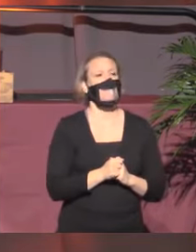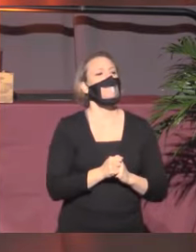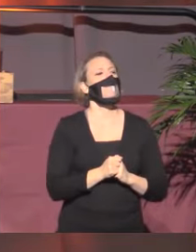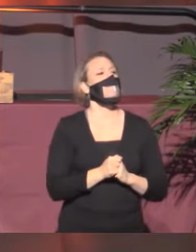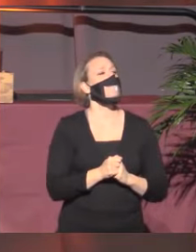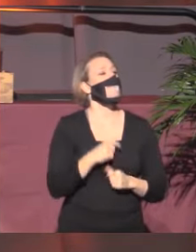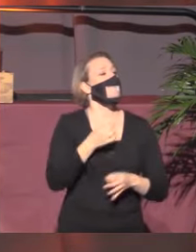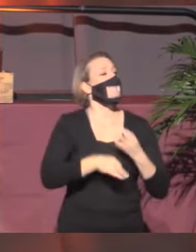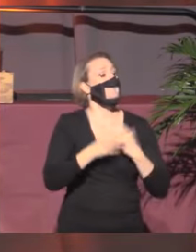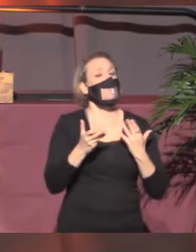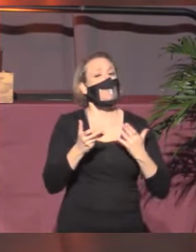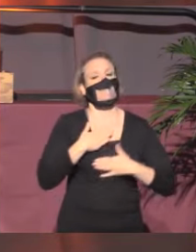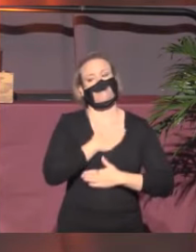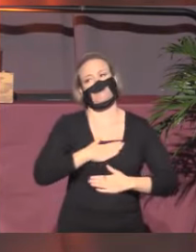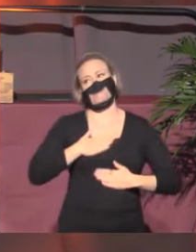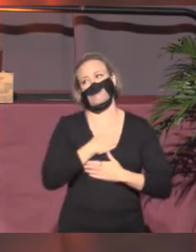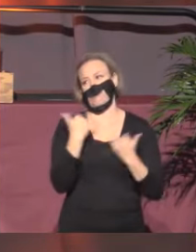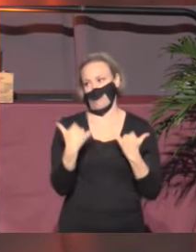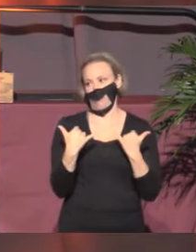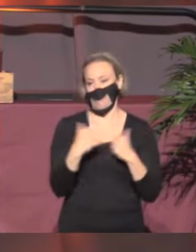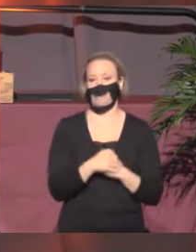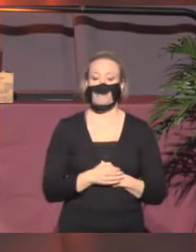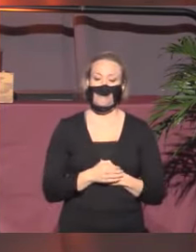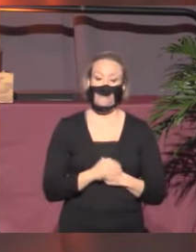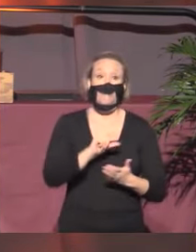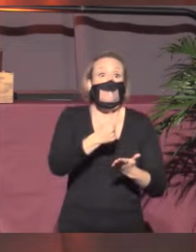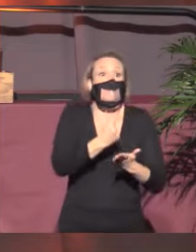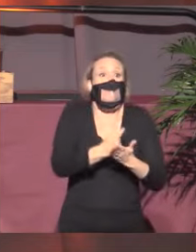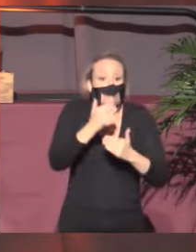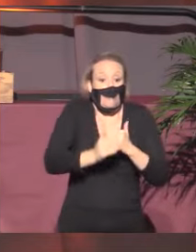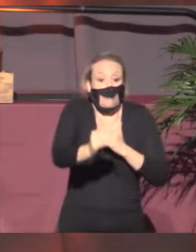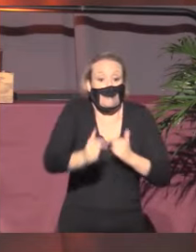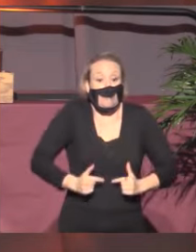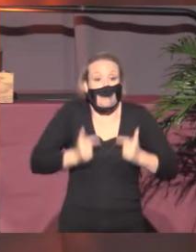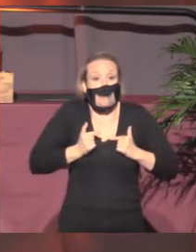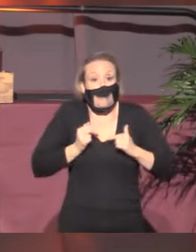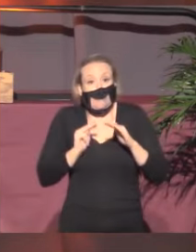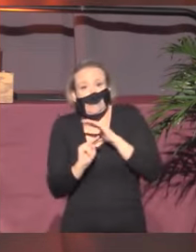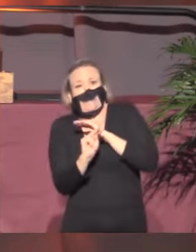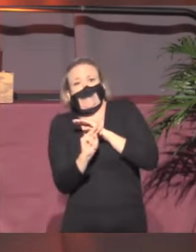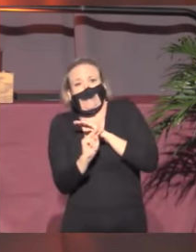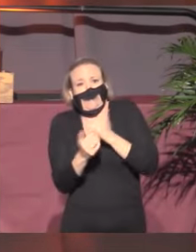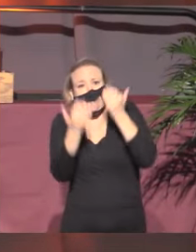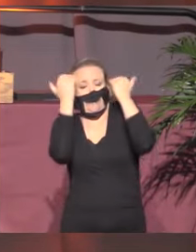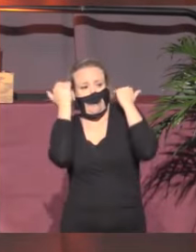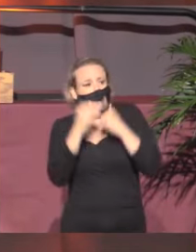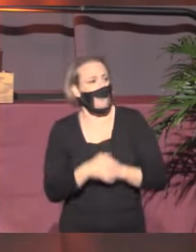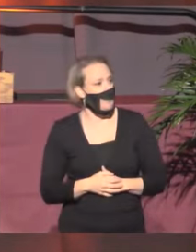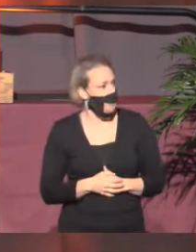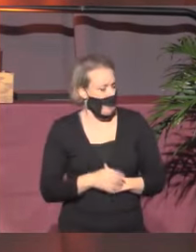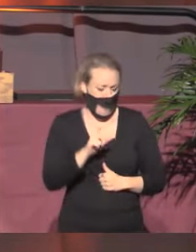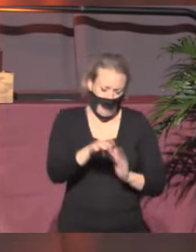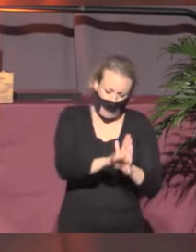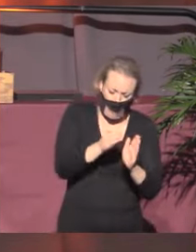present. For many, life after graduation can be very daunting. People focus so much on settling into a